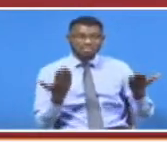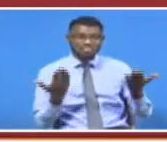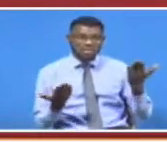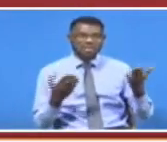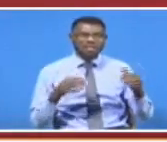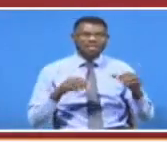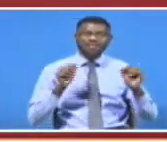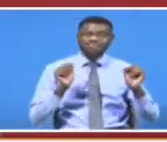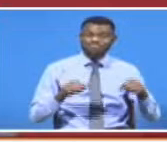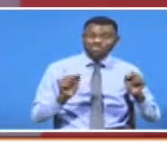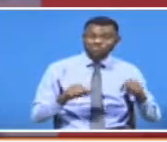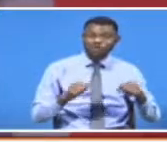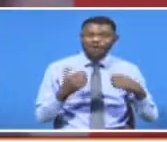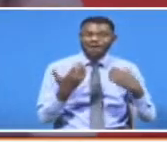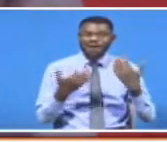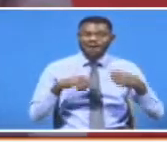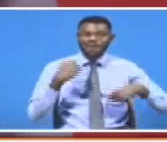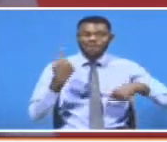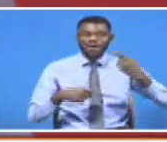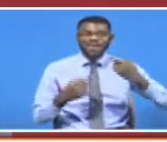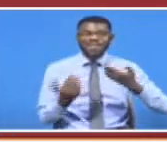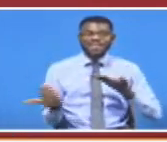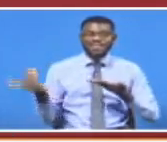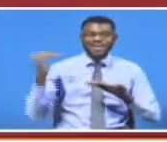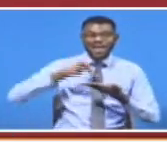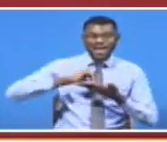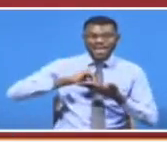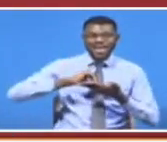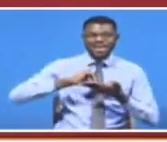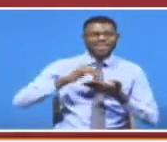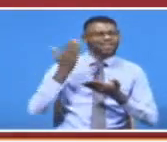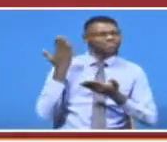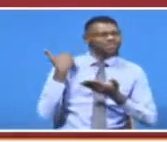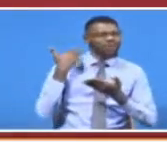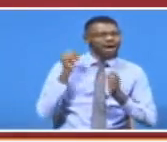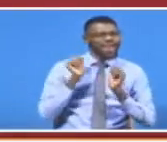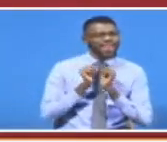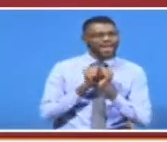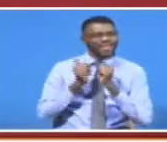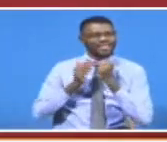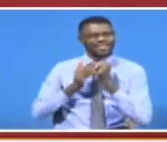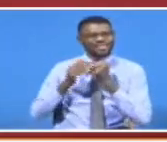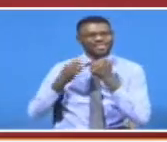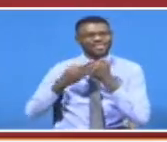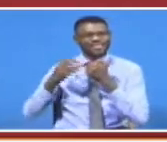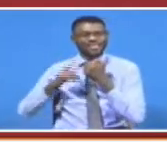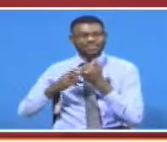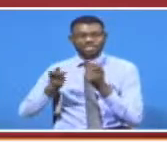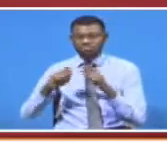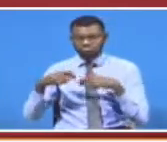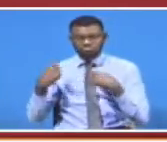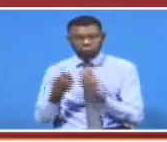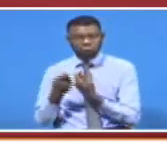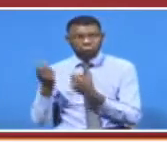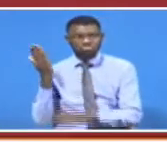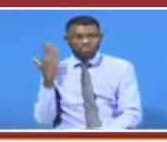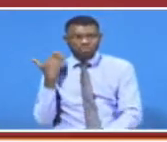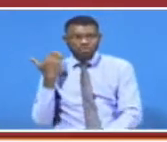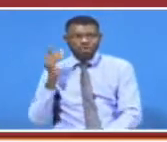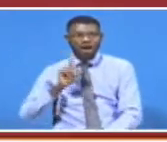the fate that was achieved by the 1987 team that won the Africa Cup Winners'